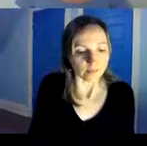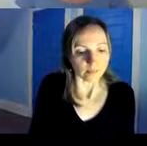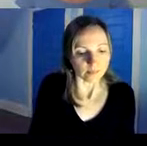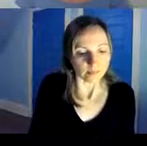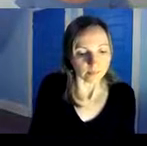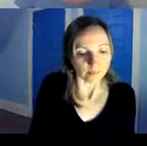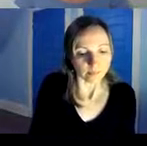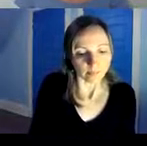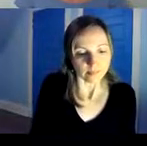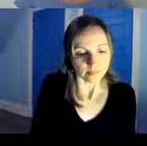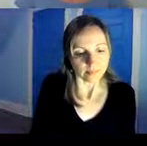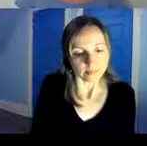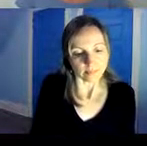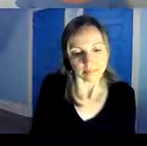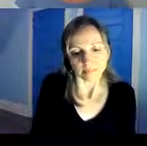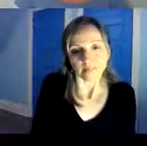1 year.